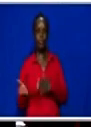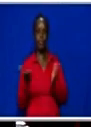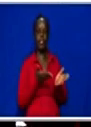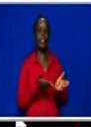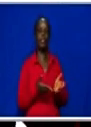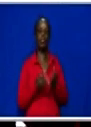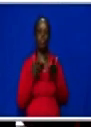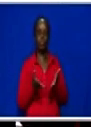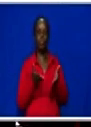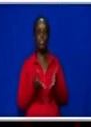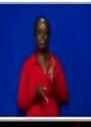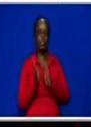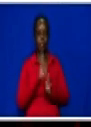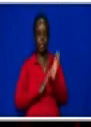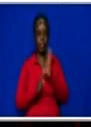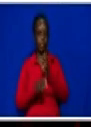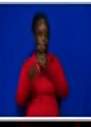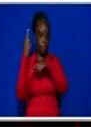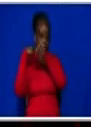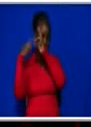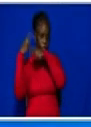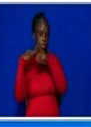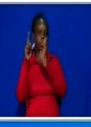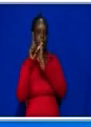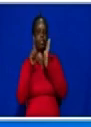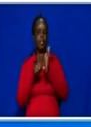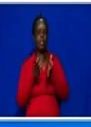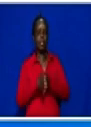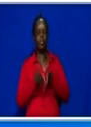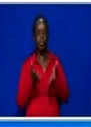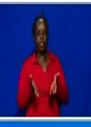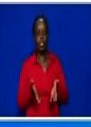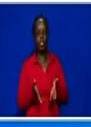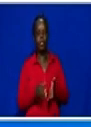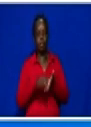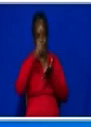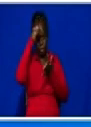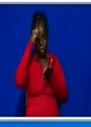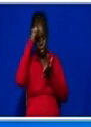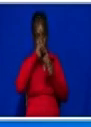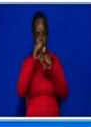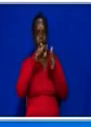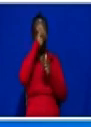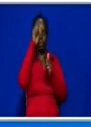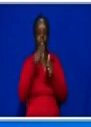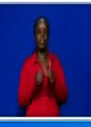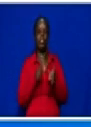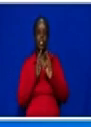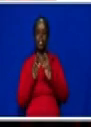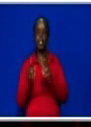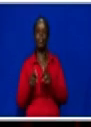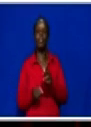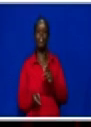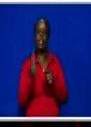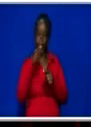Welcome to today's biology revision, and today we'll be looking at a question that normally